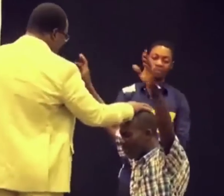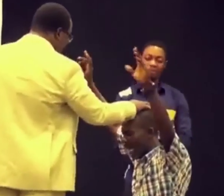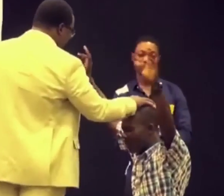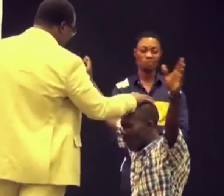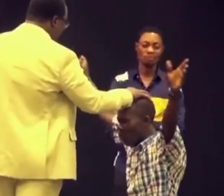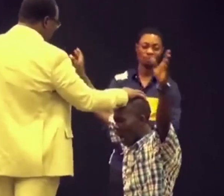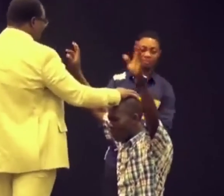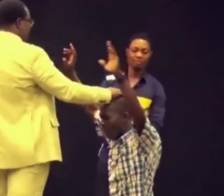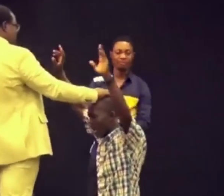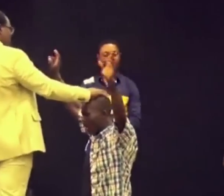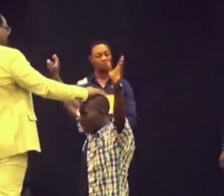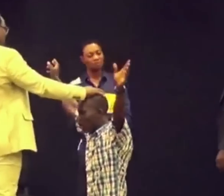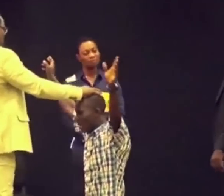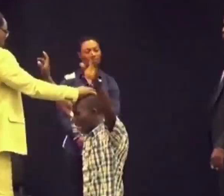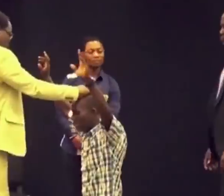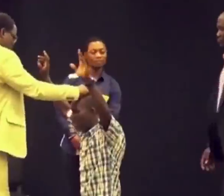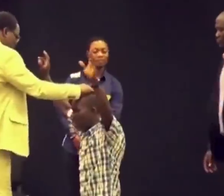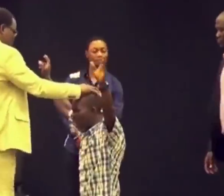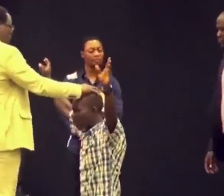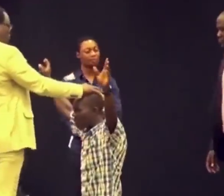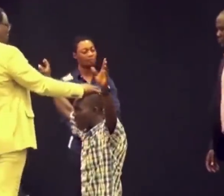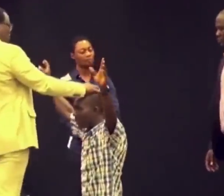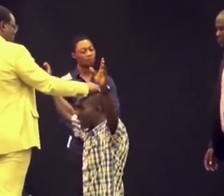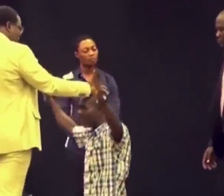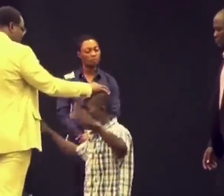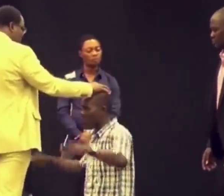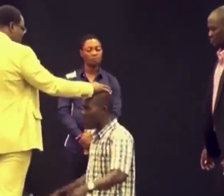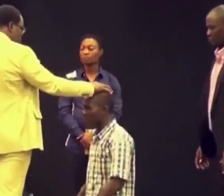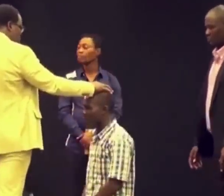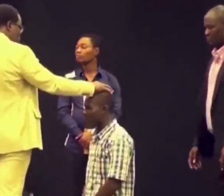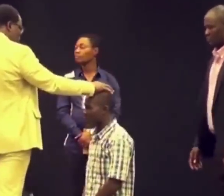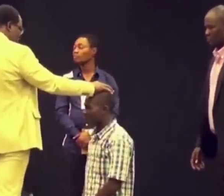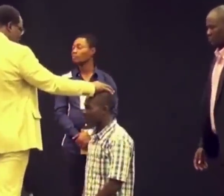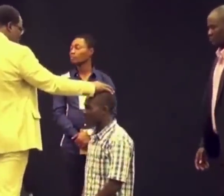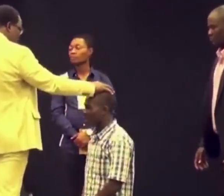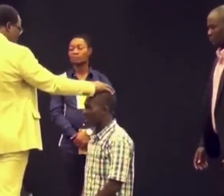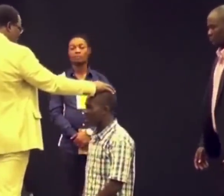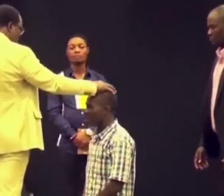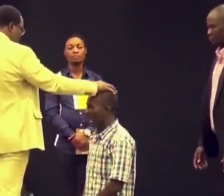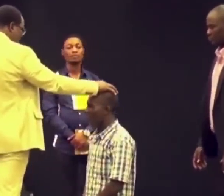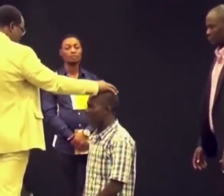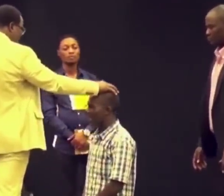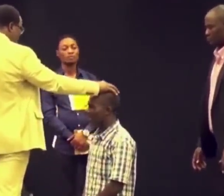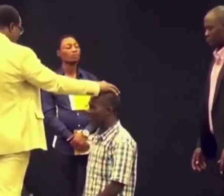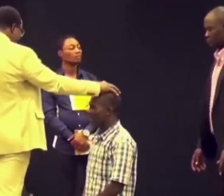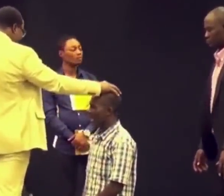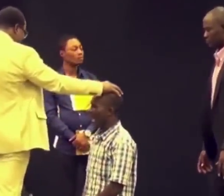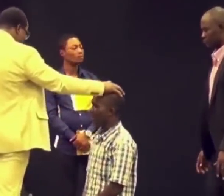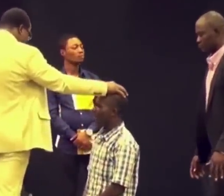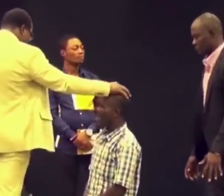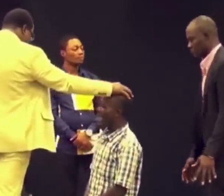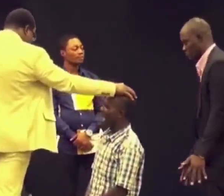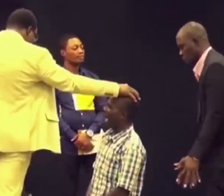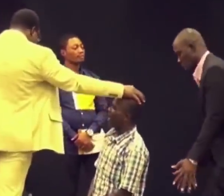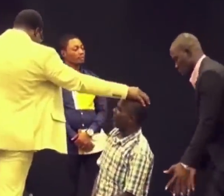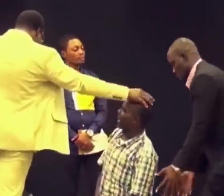ti tobi ni oju awon oki lo ha emi gbe oga